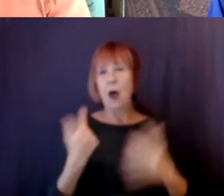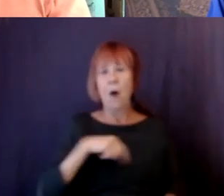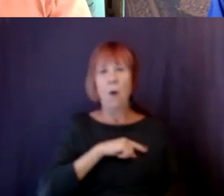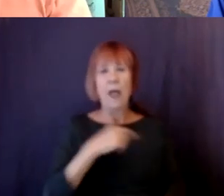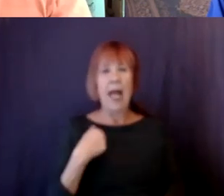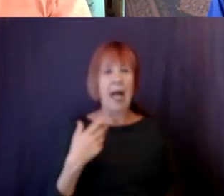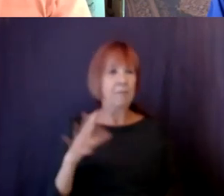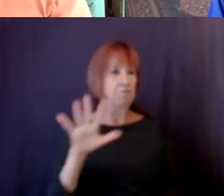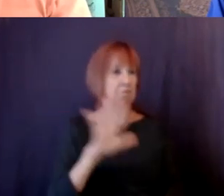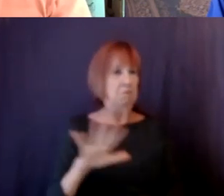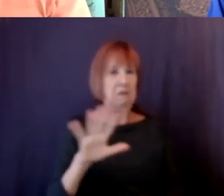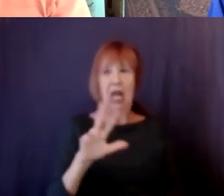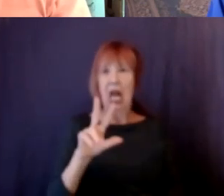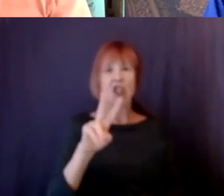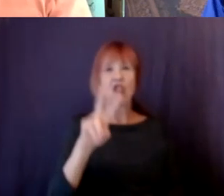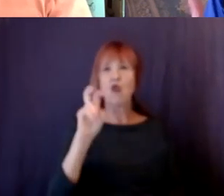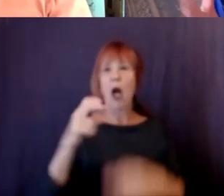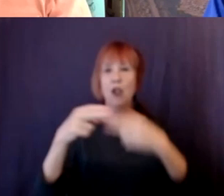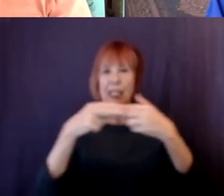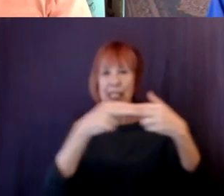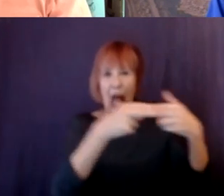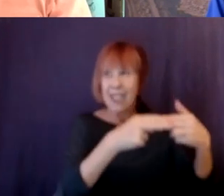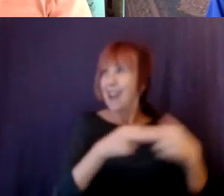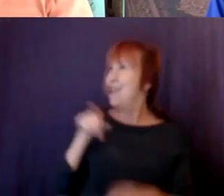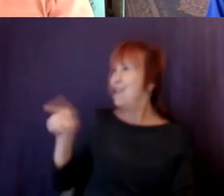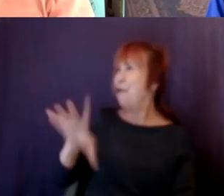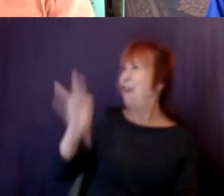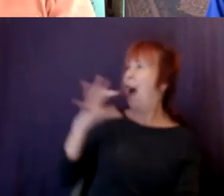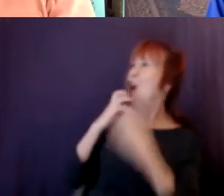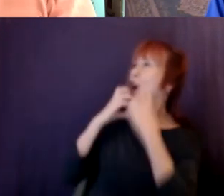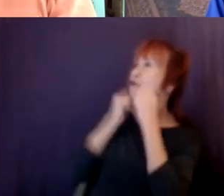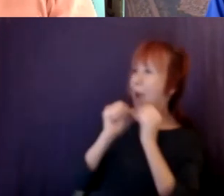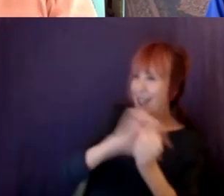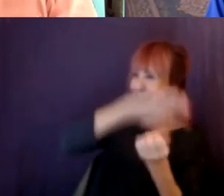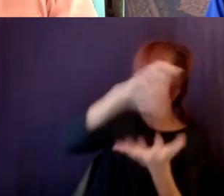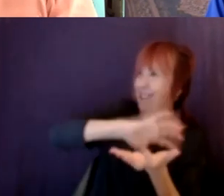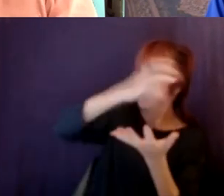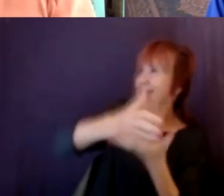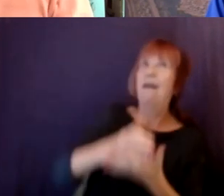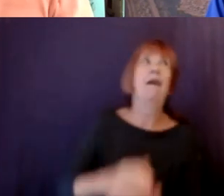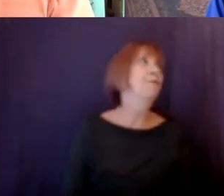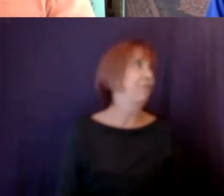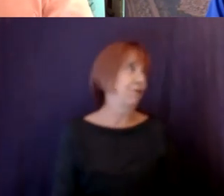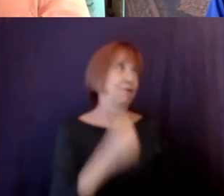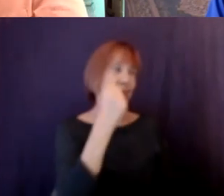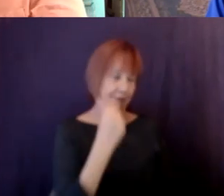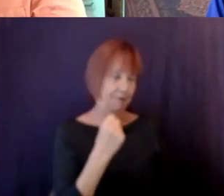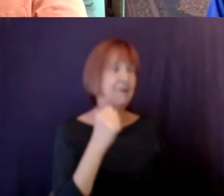to 200 slides to choose from. You found a treasure. That was, yeah.